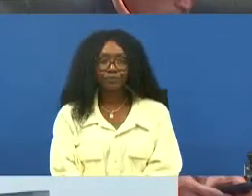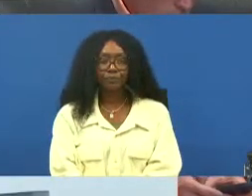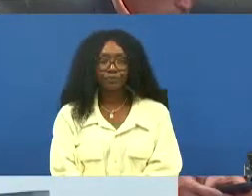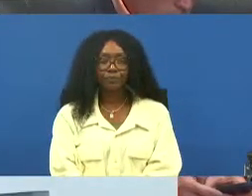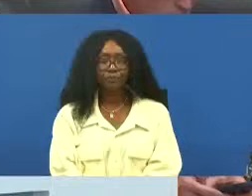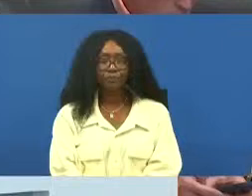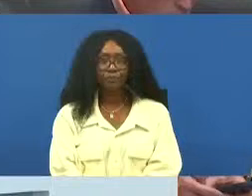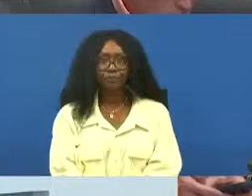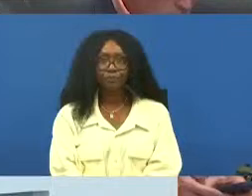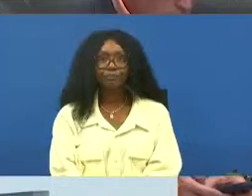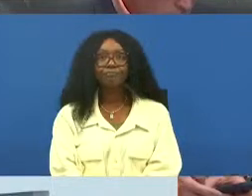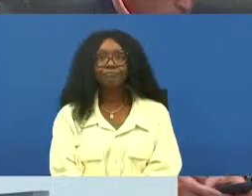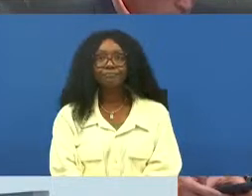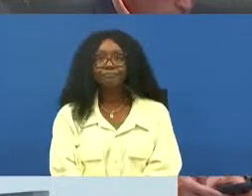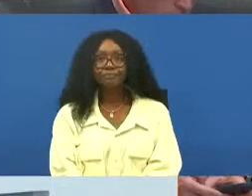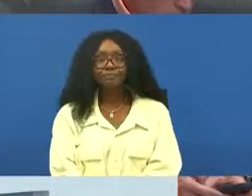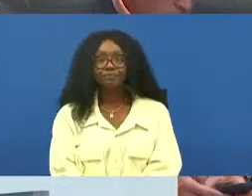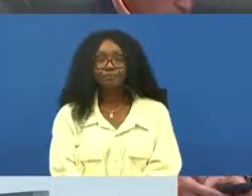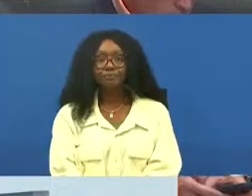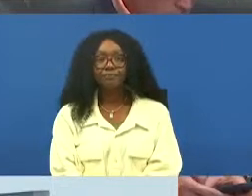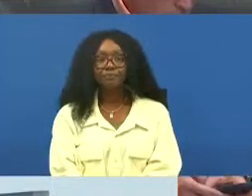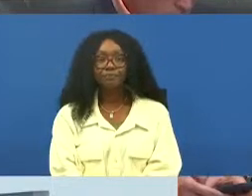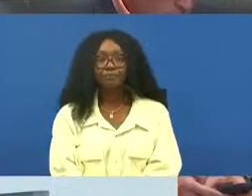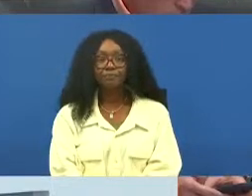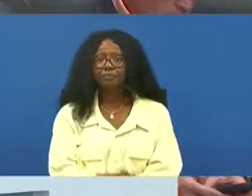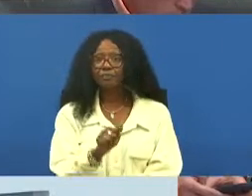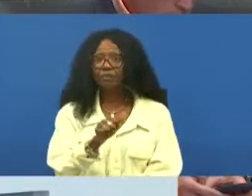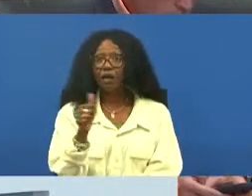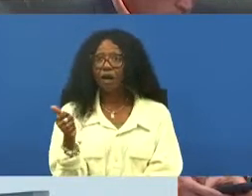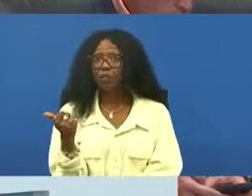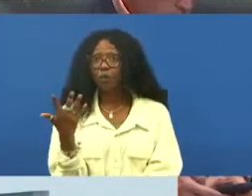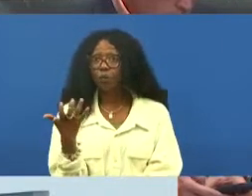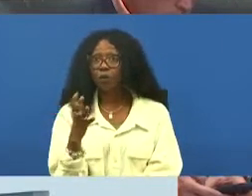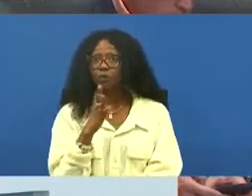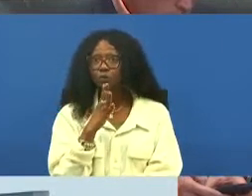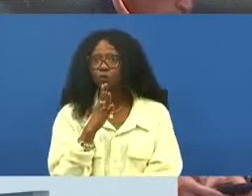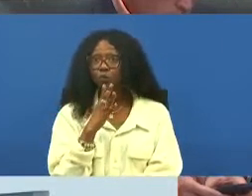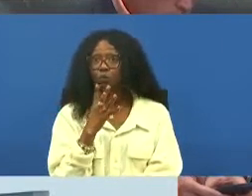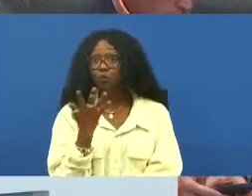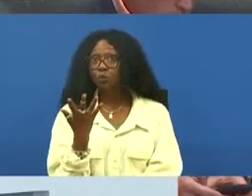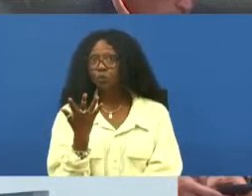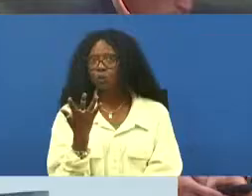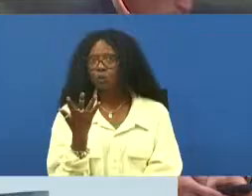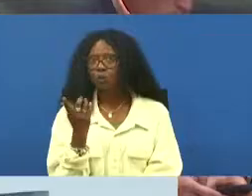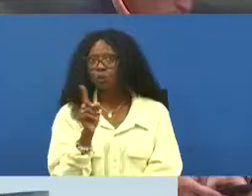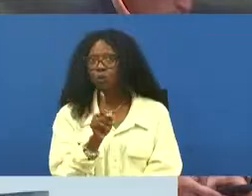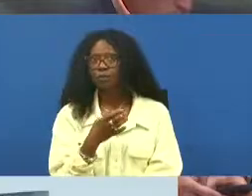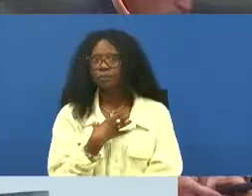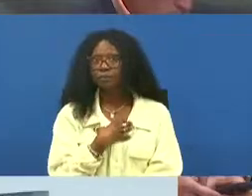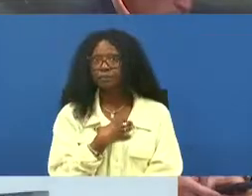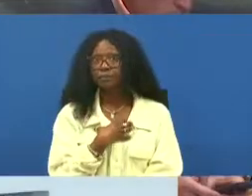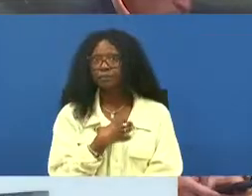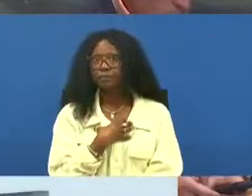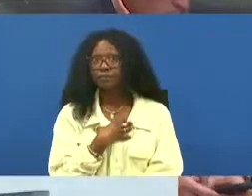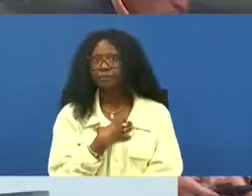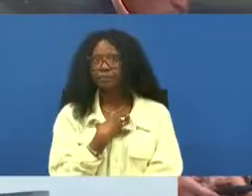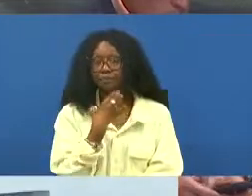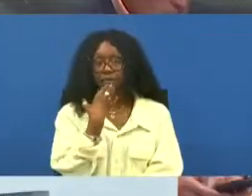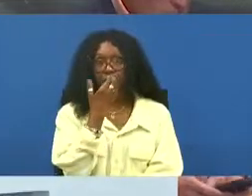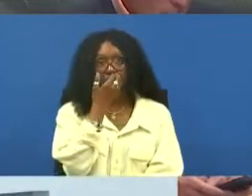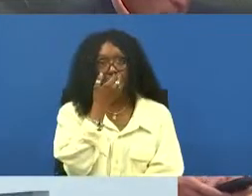Thank you. We have, anyone else here wishing to speak in opposition? Okay. Yes, ma'am.